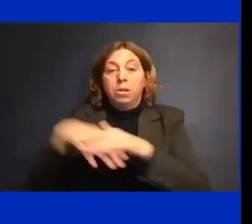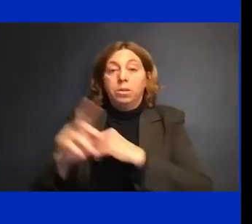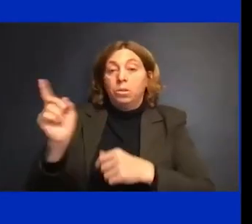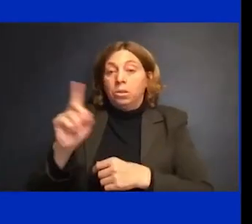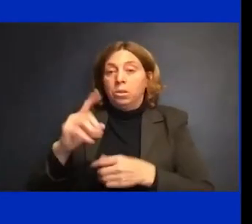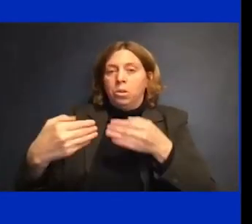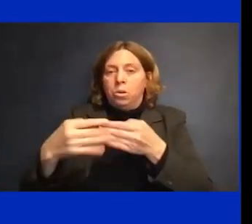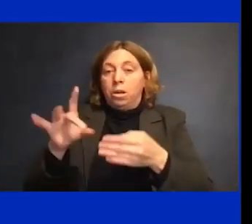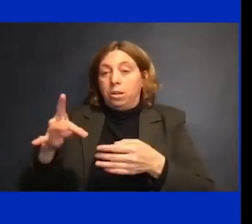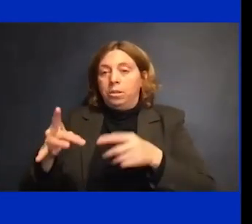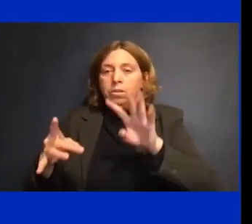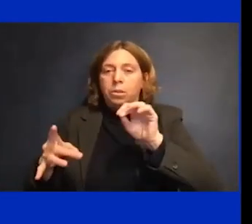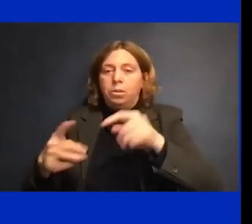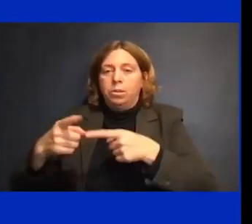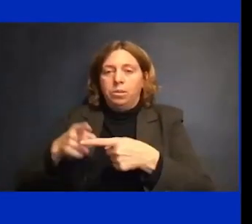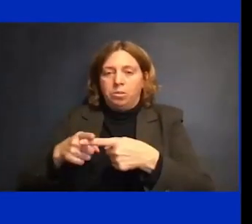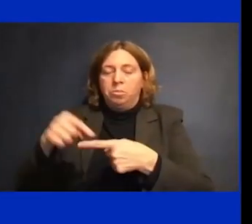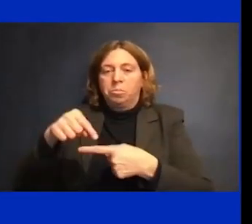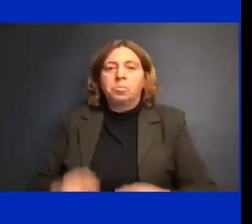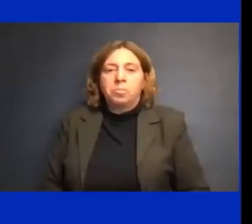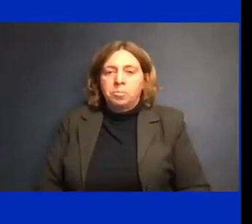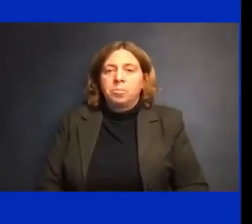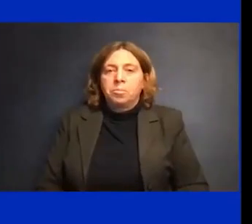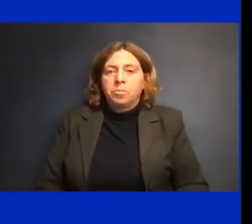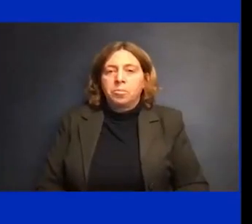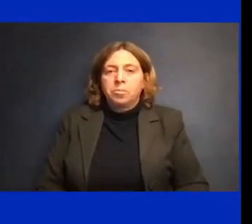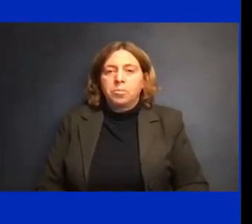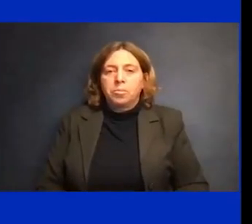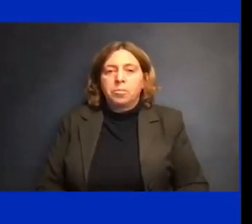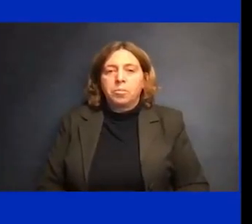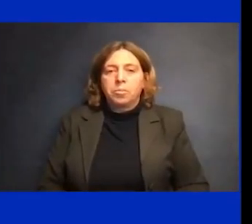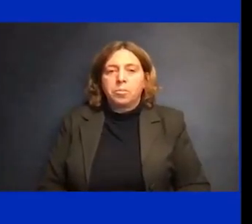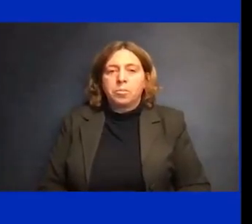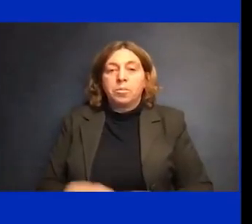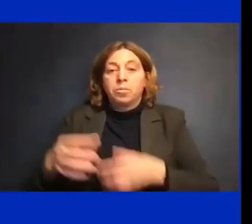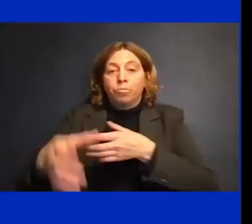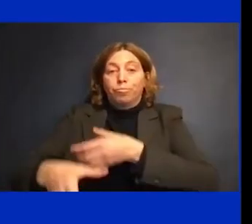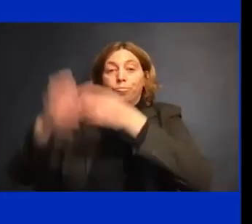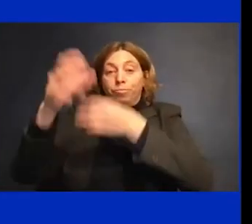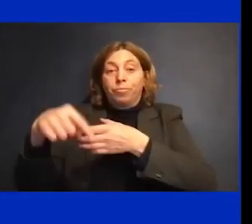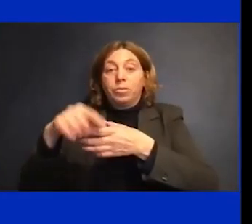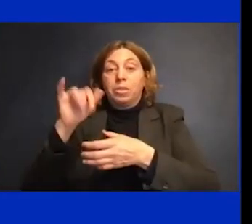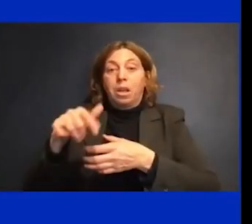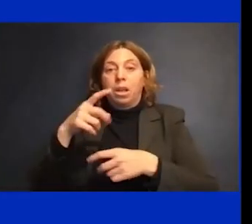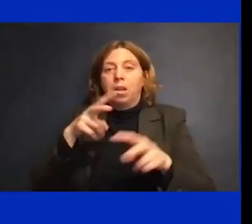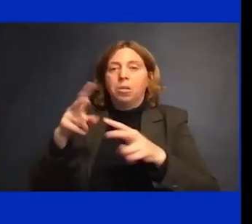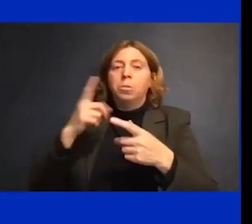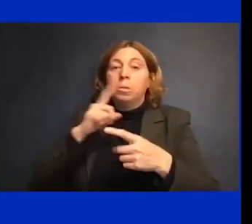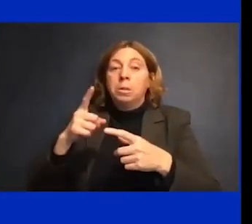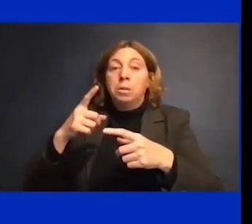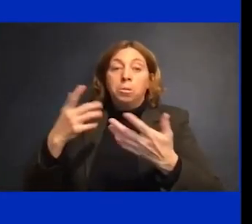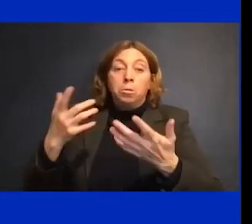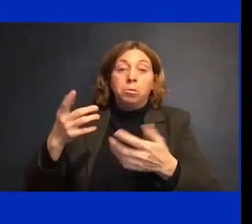and a lobby entrance located on the corner of 8th Avenue and 40th Street. These approximations are subject to